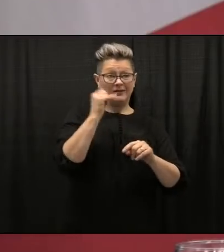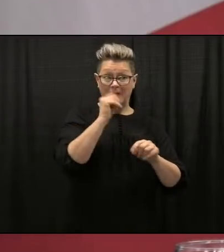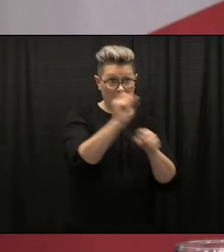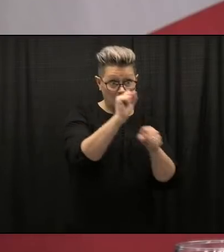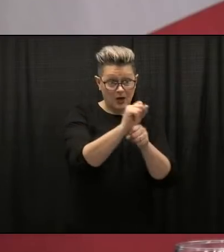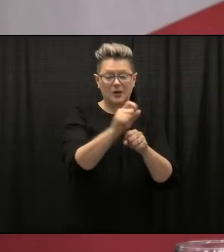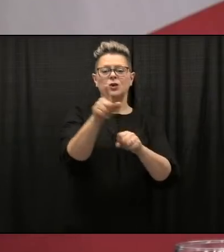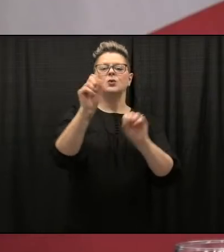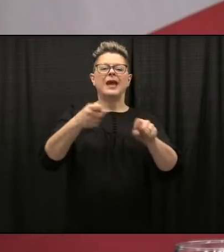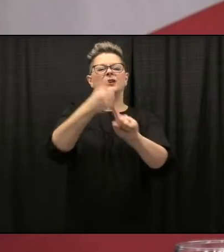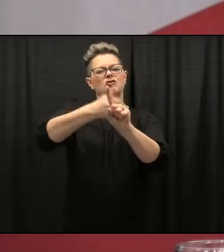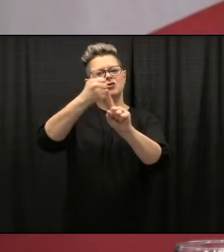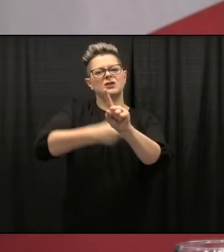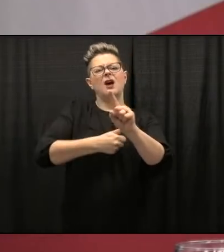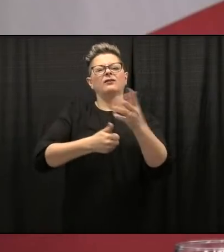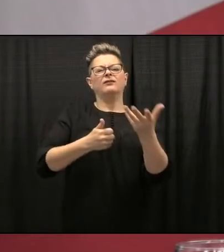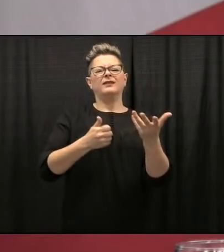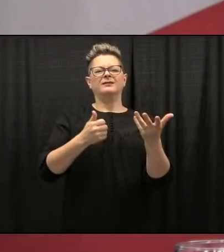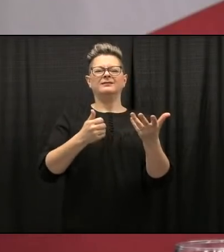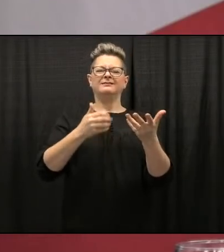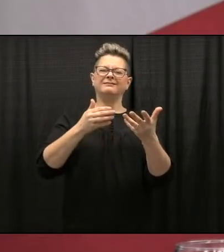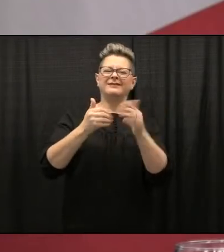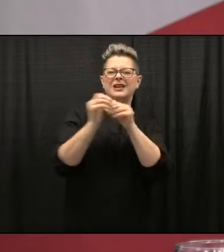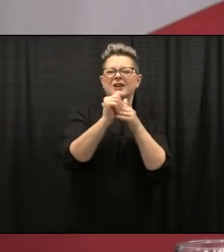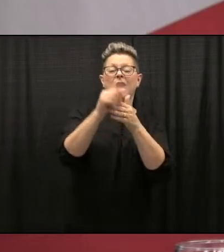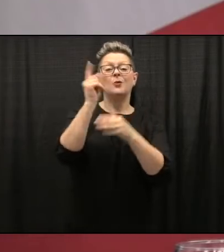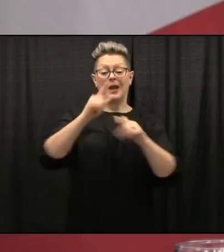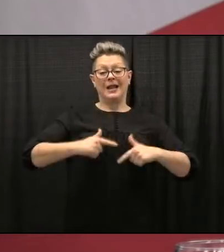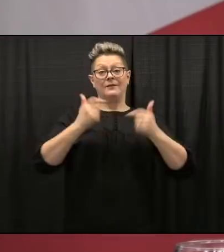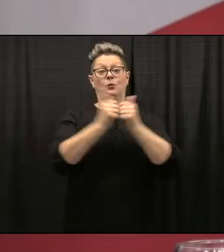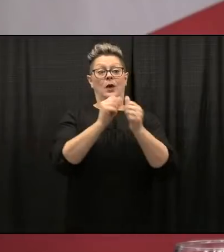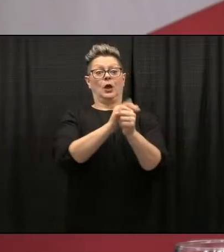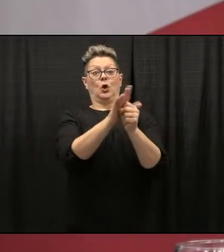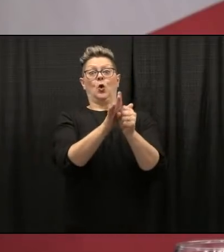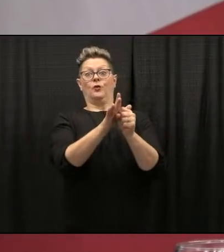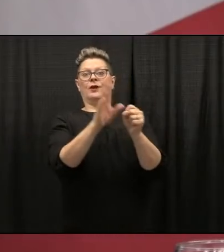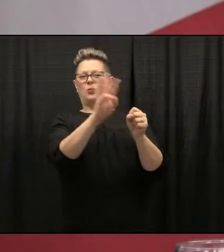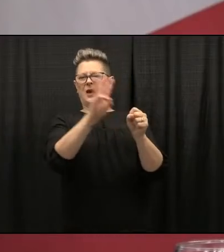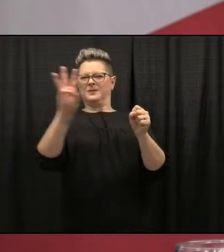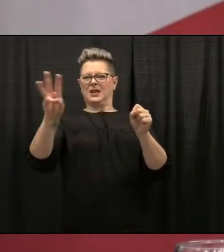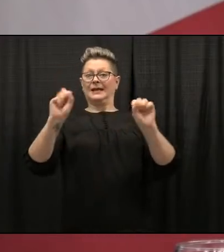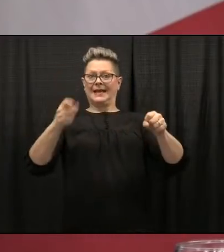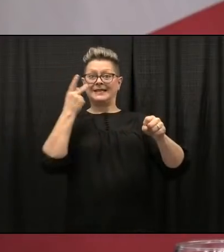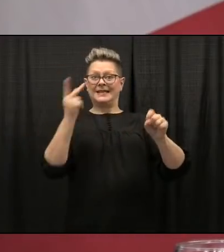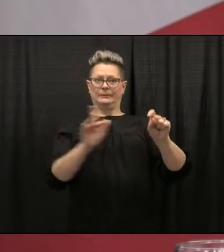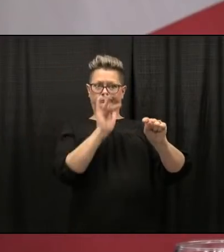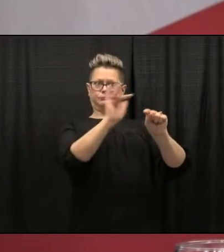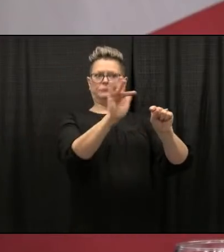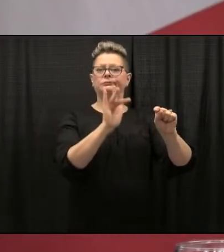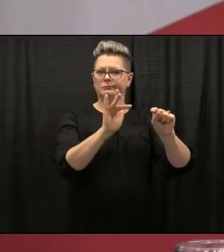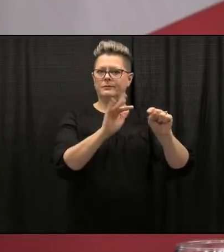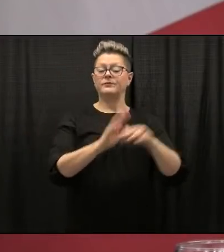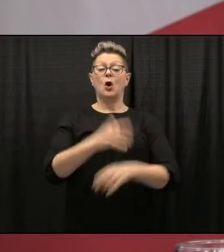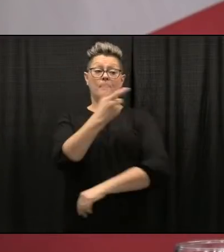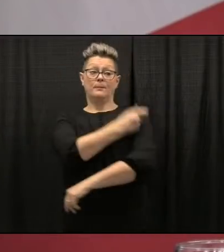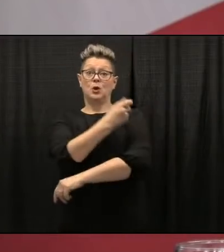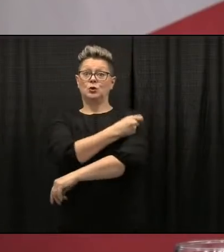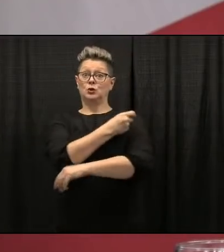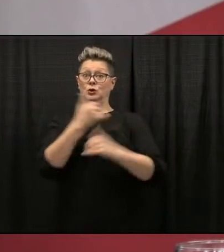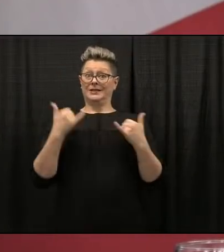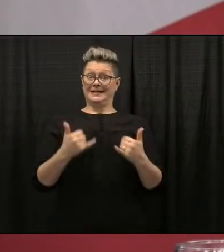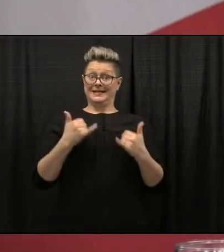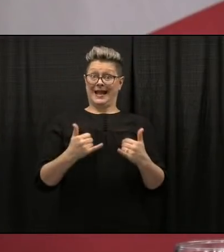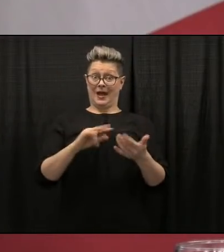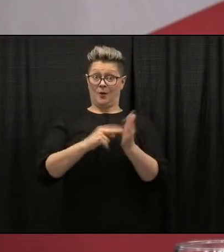handy guide on the Living with COVID tab on the website. This time, boosters are not required to